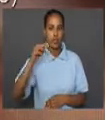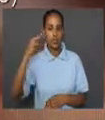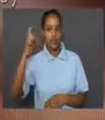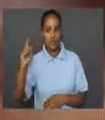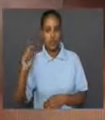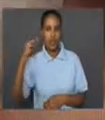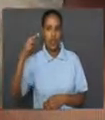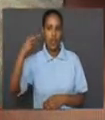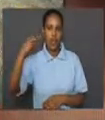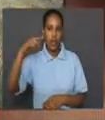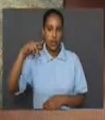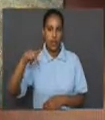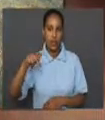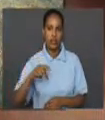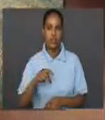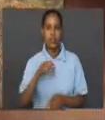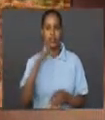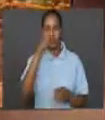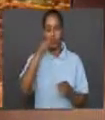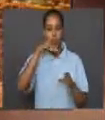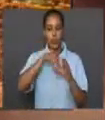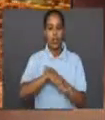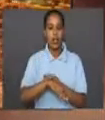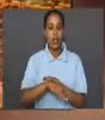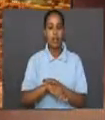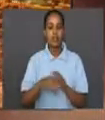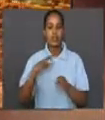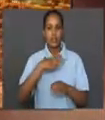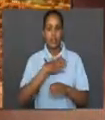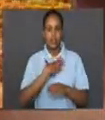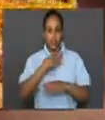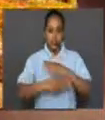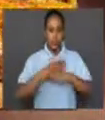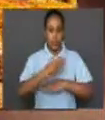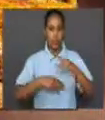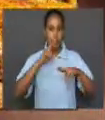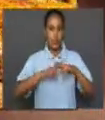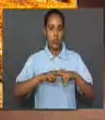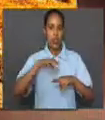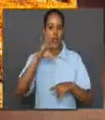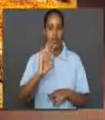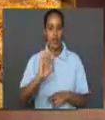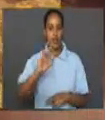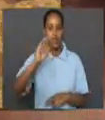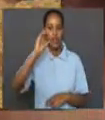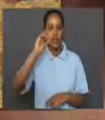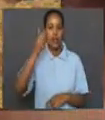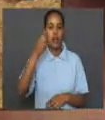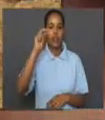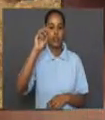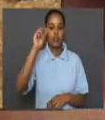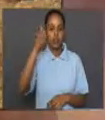hydroxylapatite. In Ethiopia, gypsum deposits can be found in the